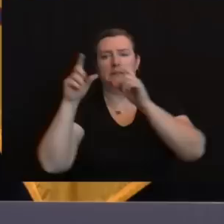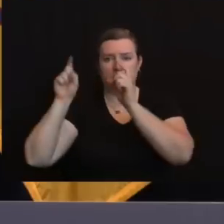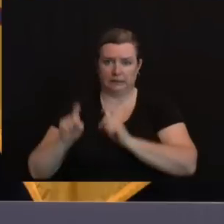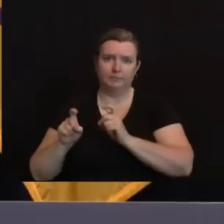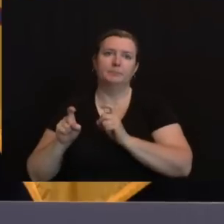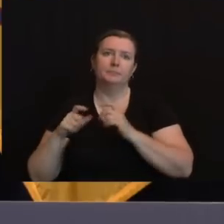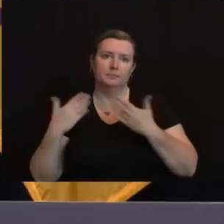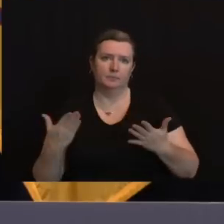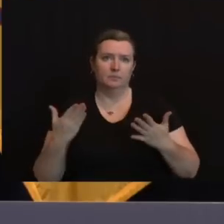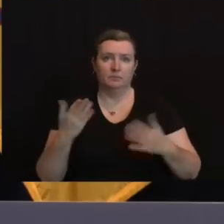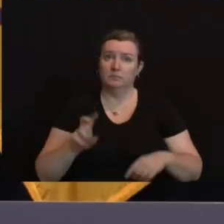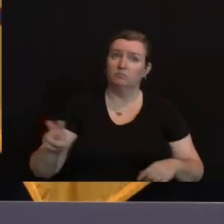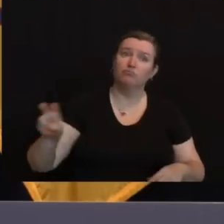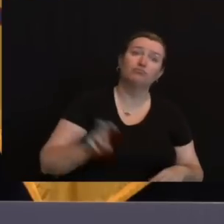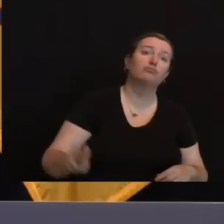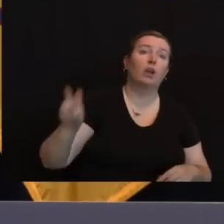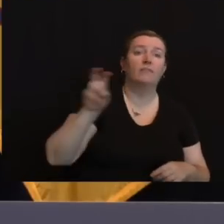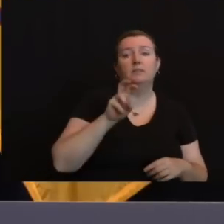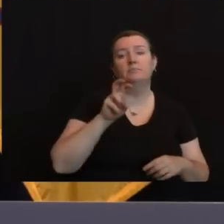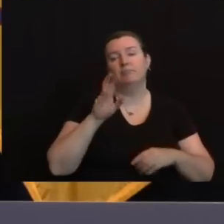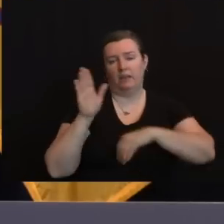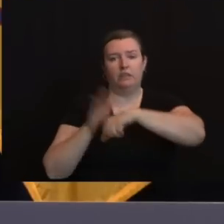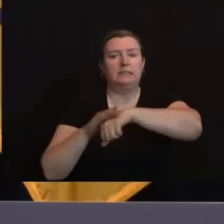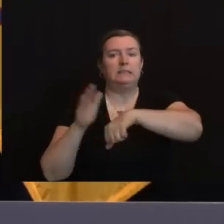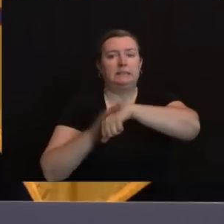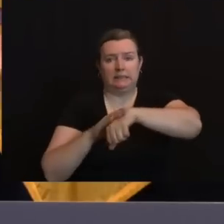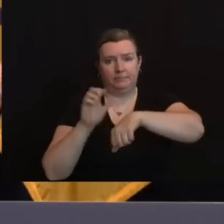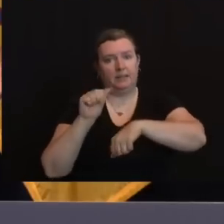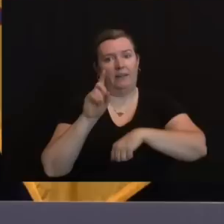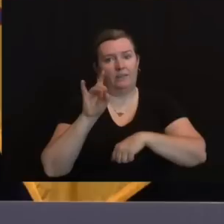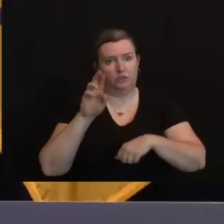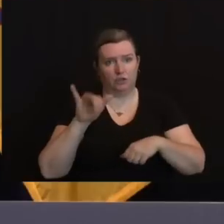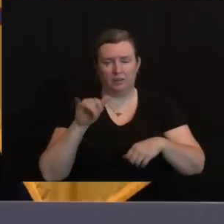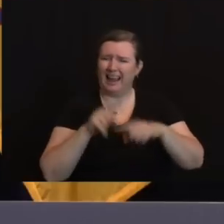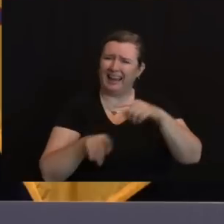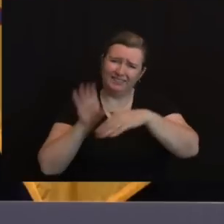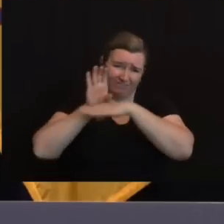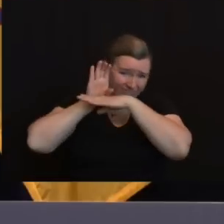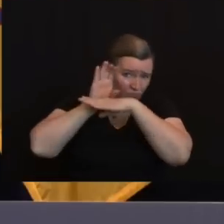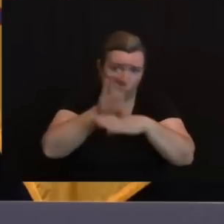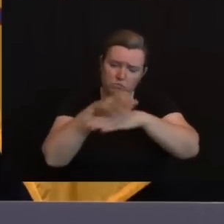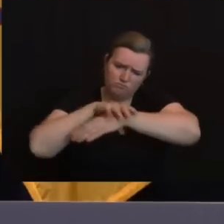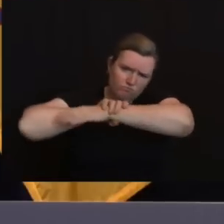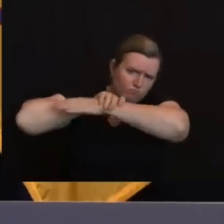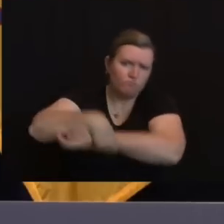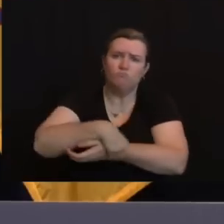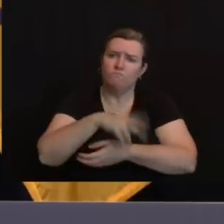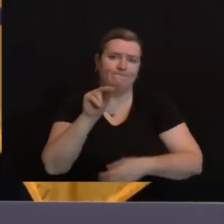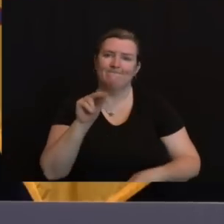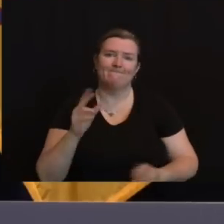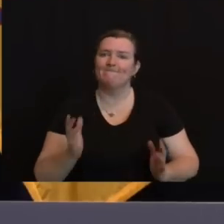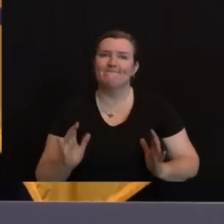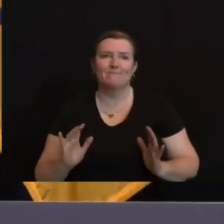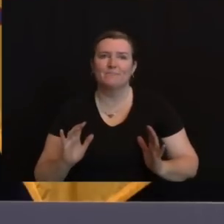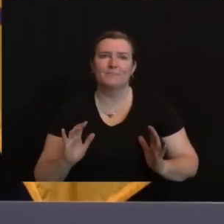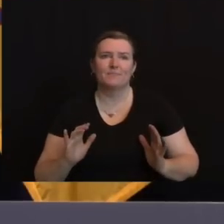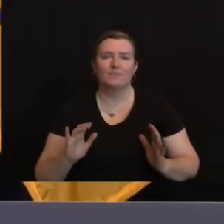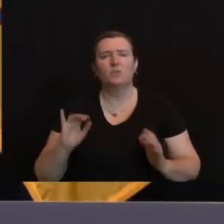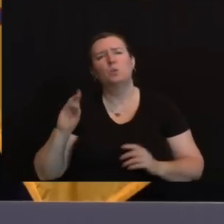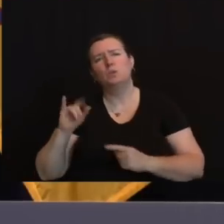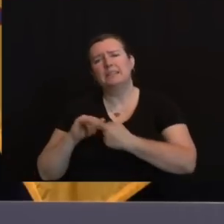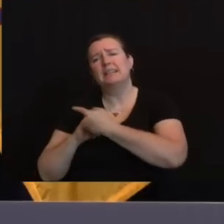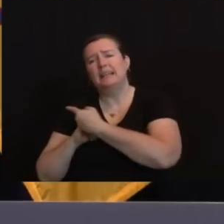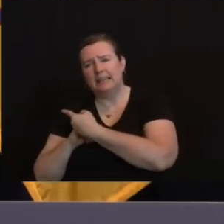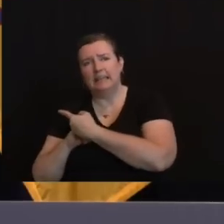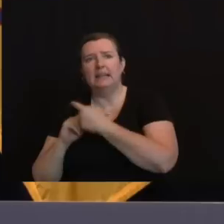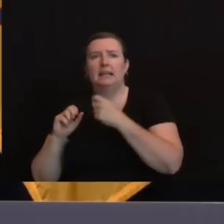advisory. And while we can't make folks as a general population matter do that, Judy does have the ability